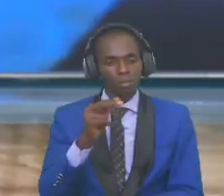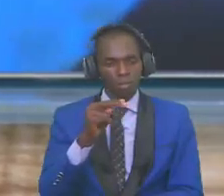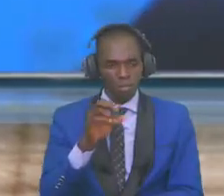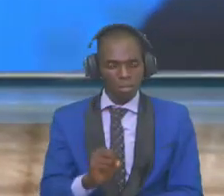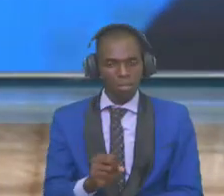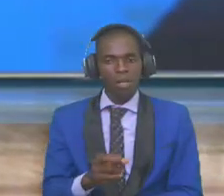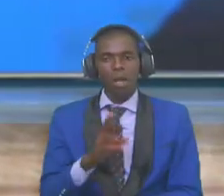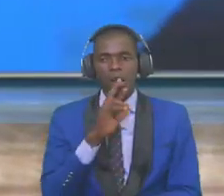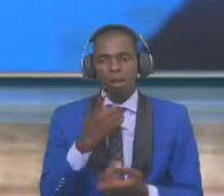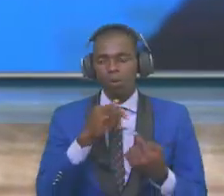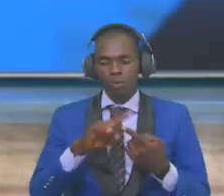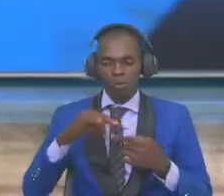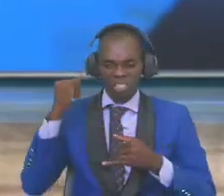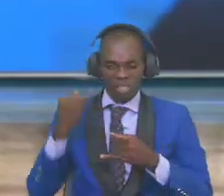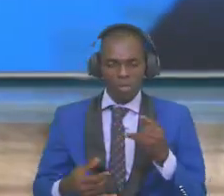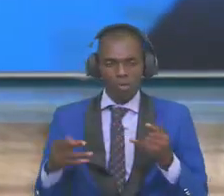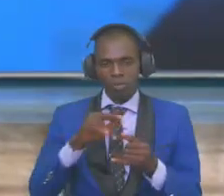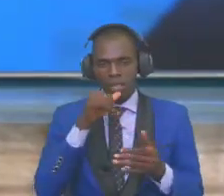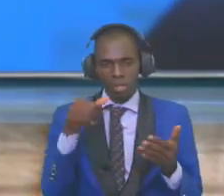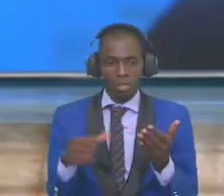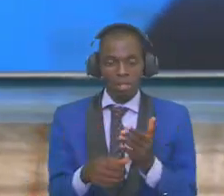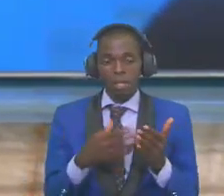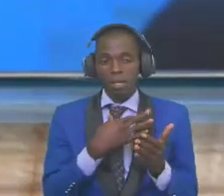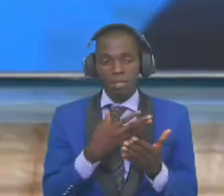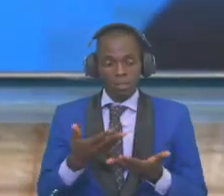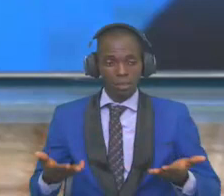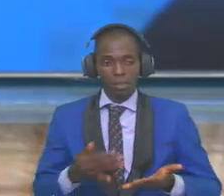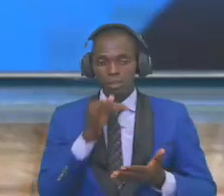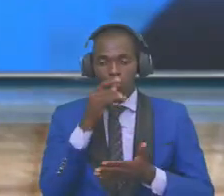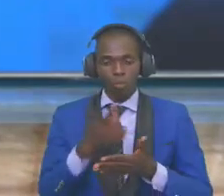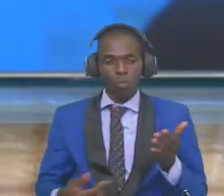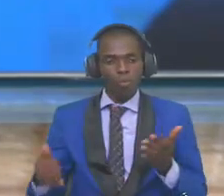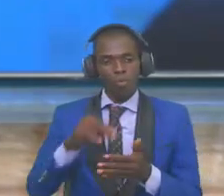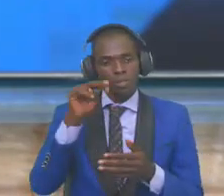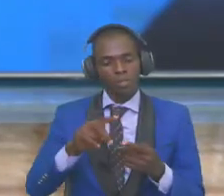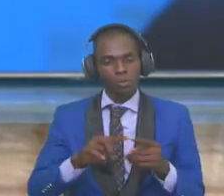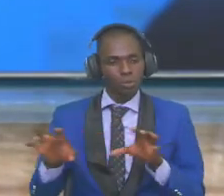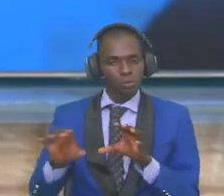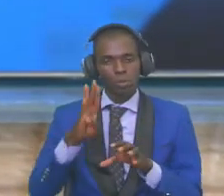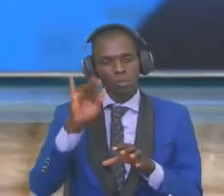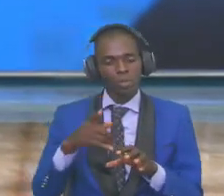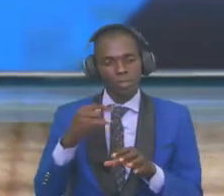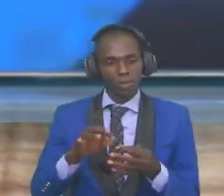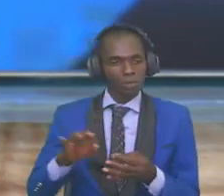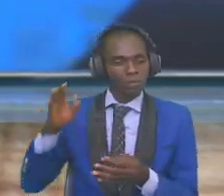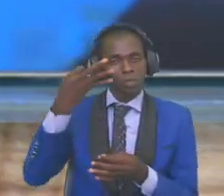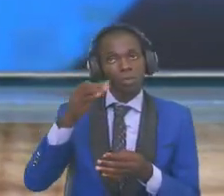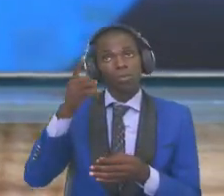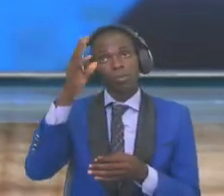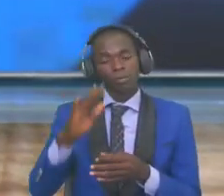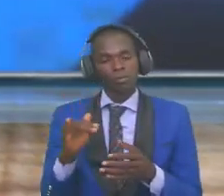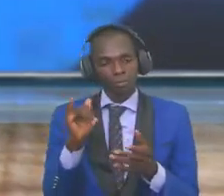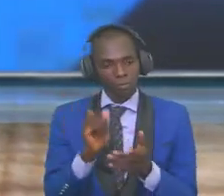the epistle. And here is what you need to do by the Spirit of God. That ye